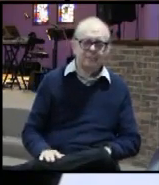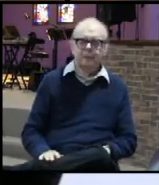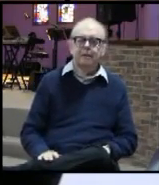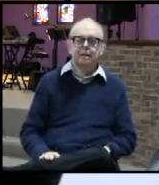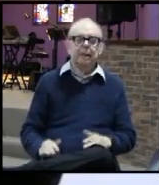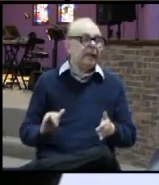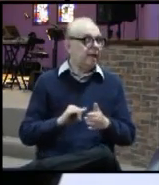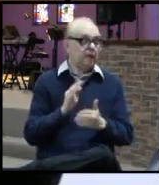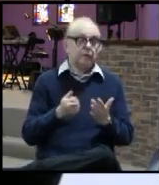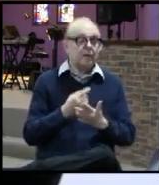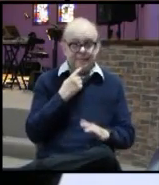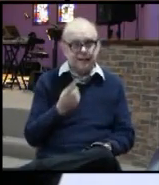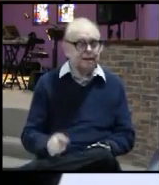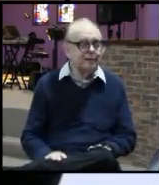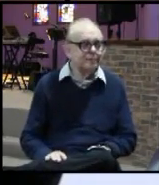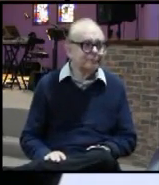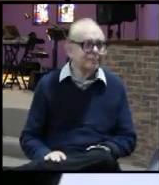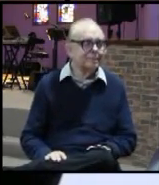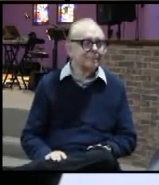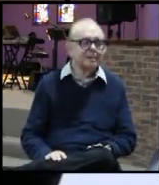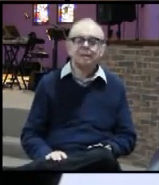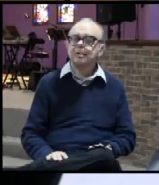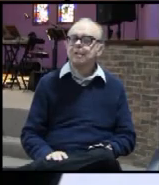That was it.